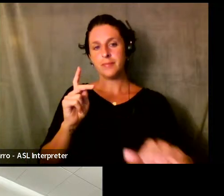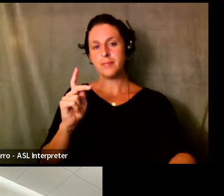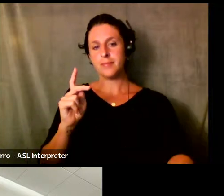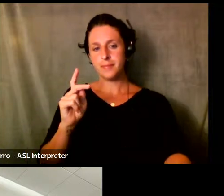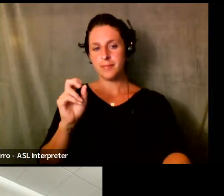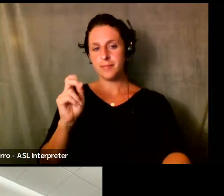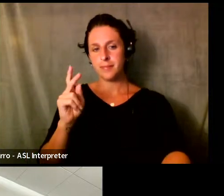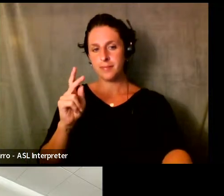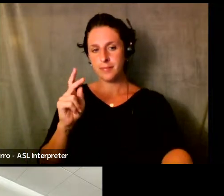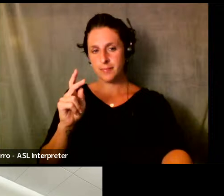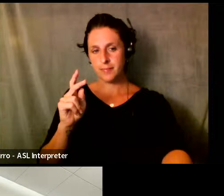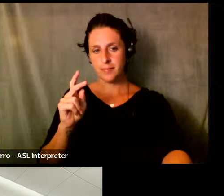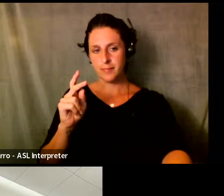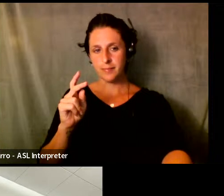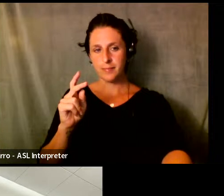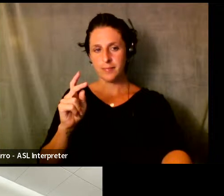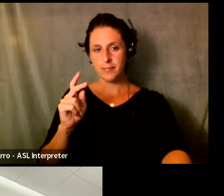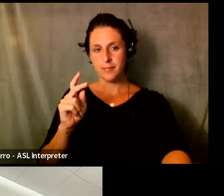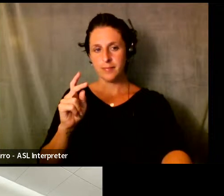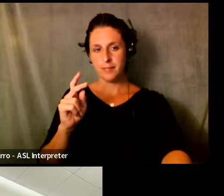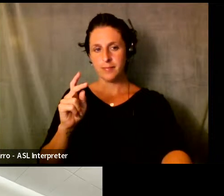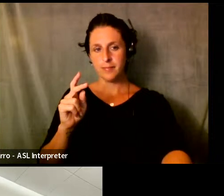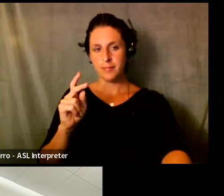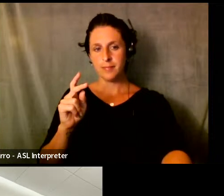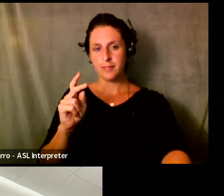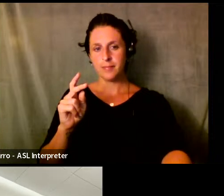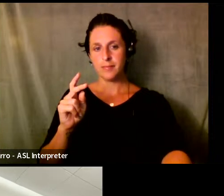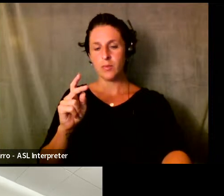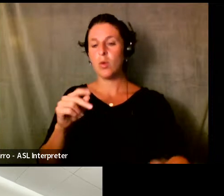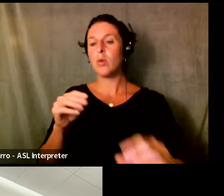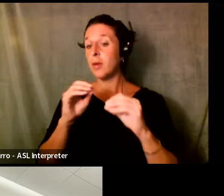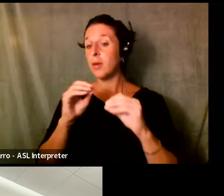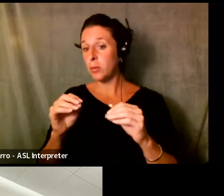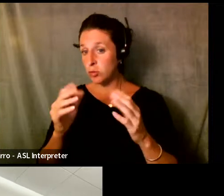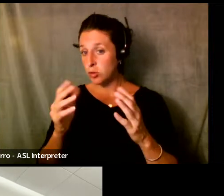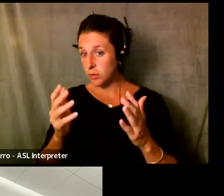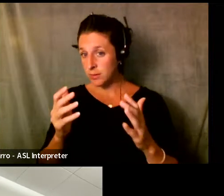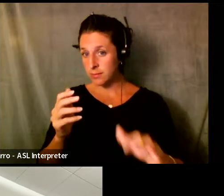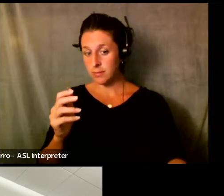Okay, sorry. We were entertaining a motion.